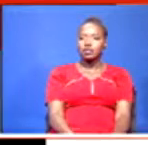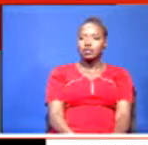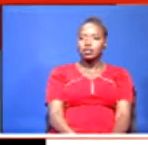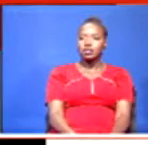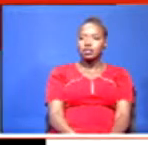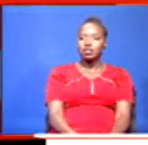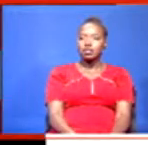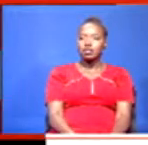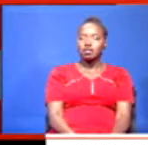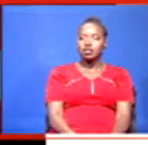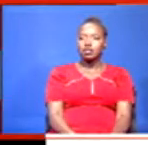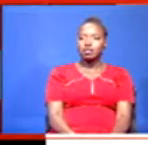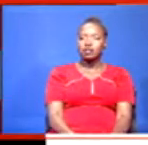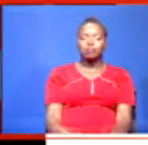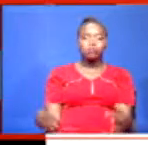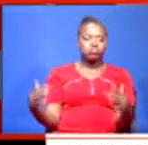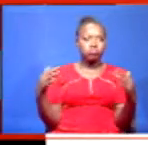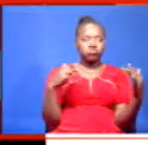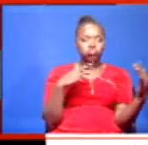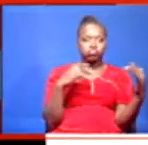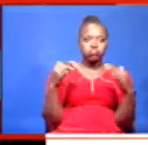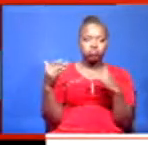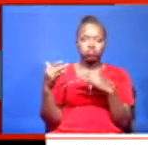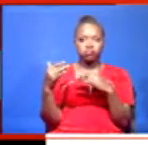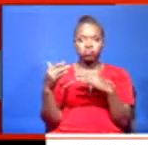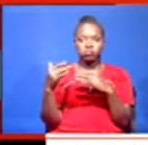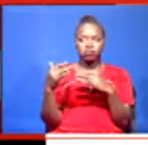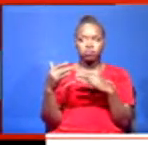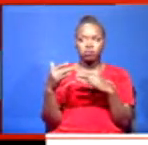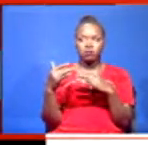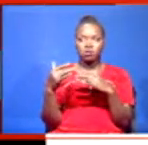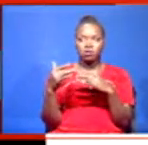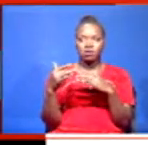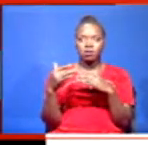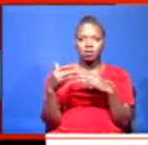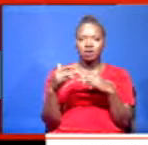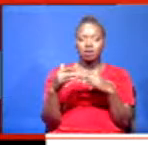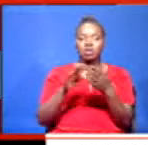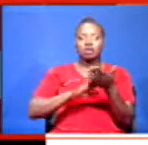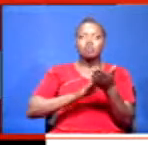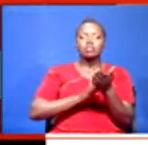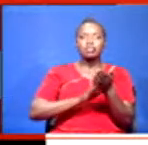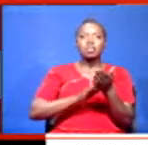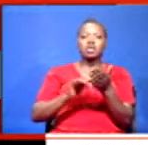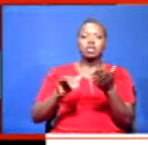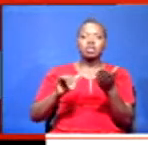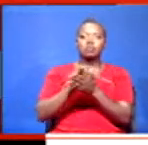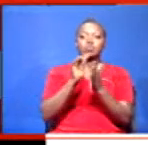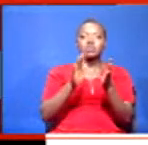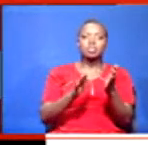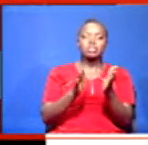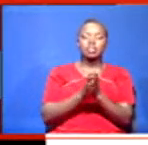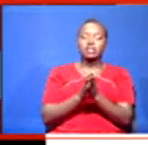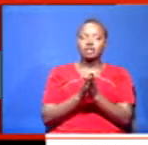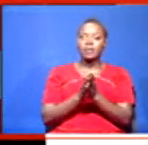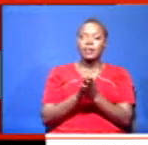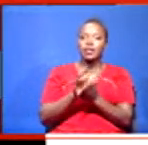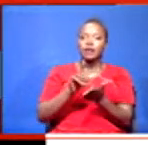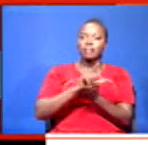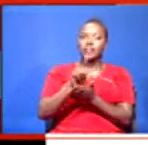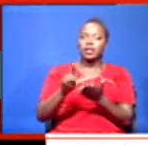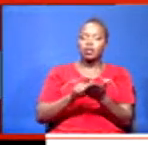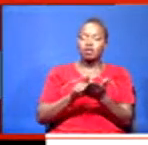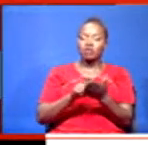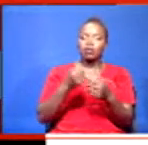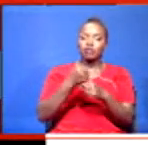And the tug of war between second-hand truck importers as well as the local vehicle assemblers continue.